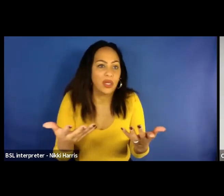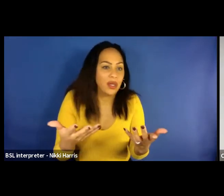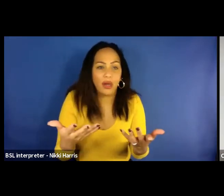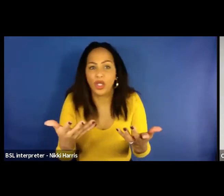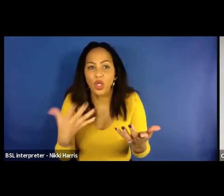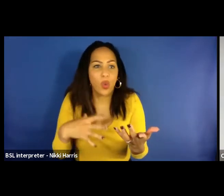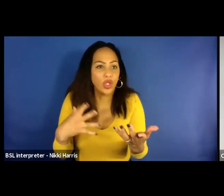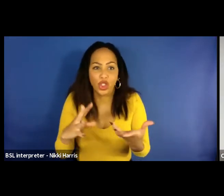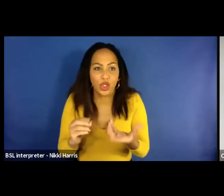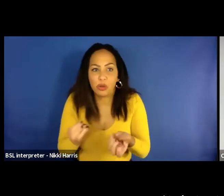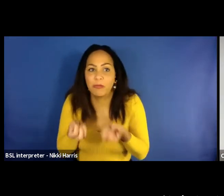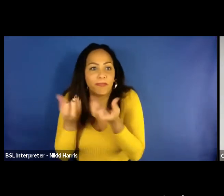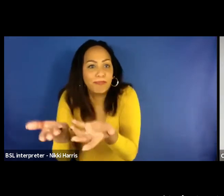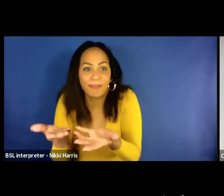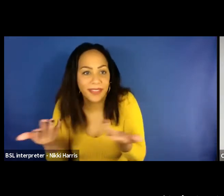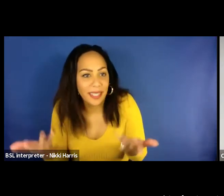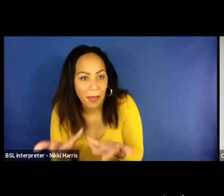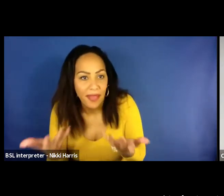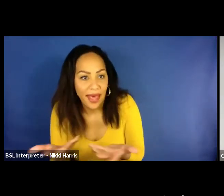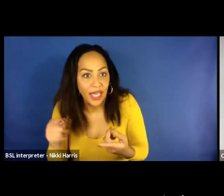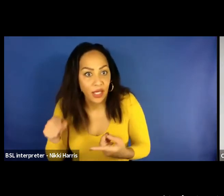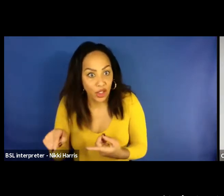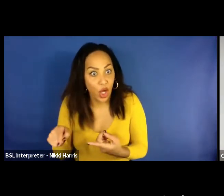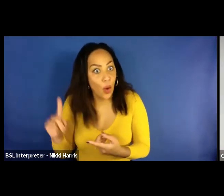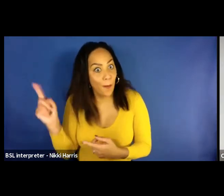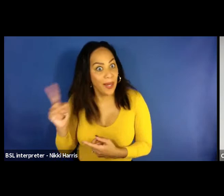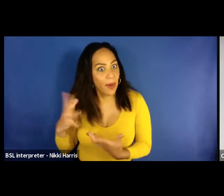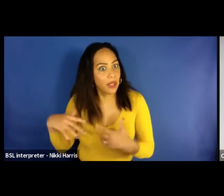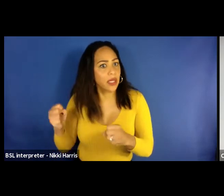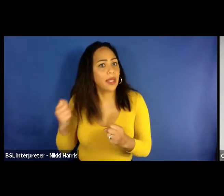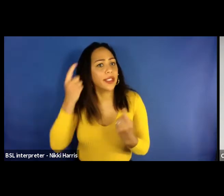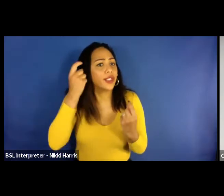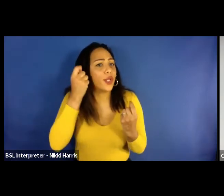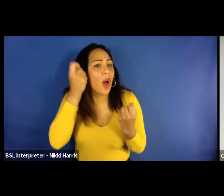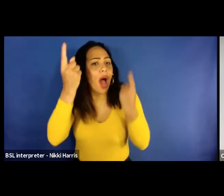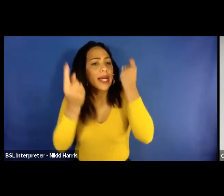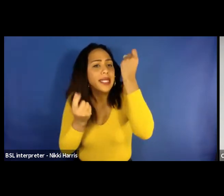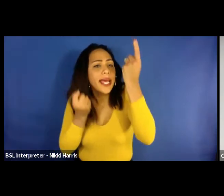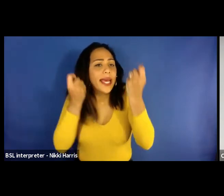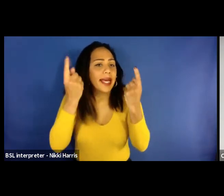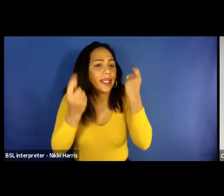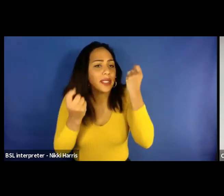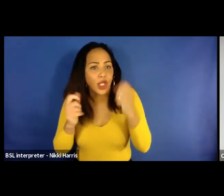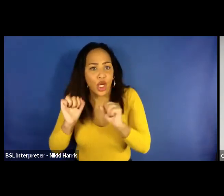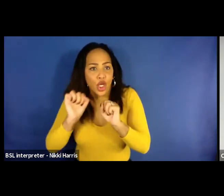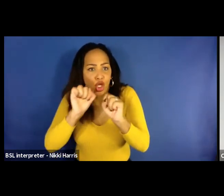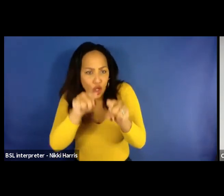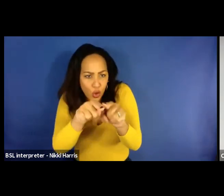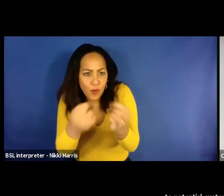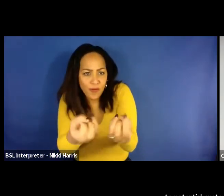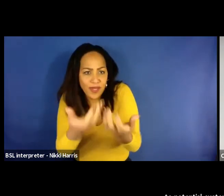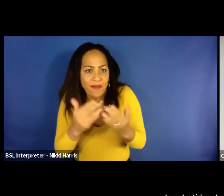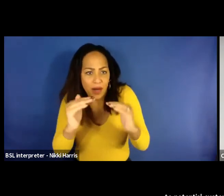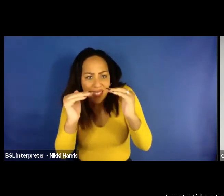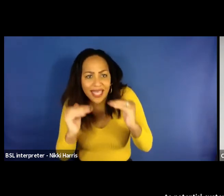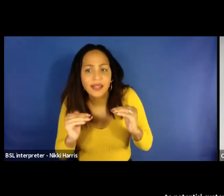develop tomorrow. So you've given us some real insights about possible next steps for those ideas, which is